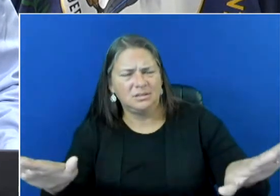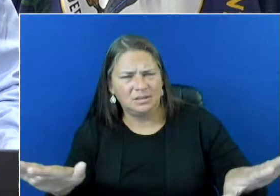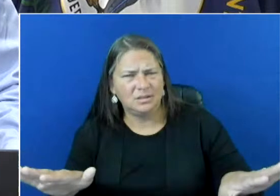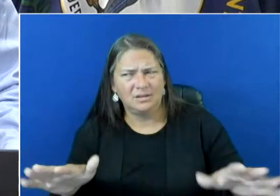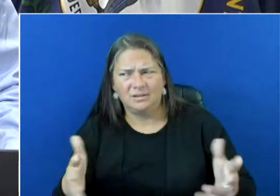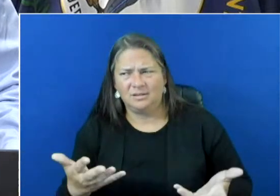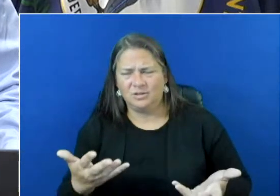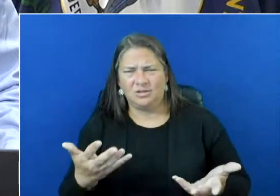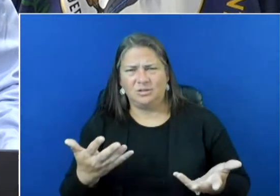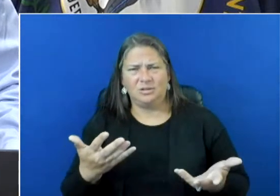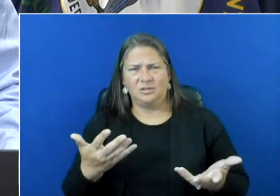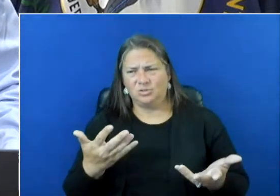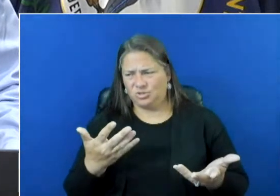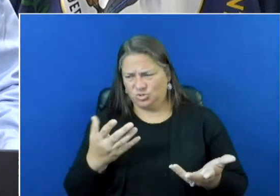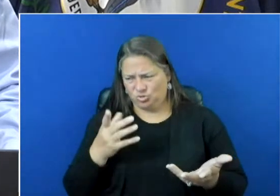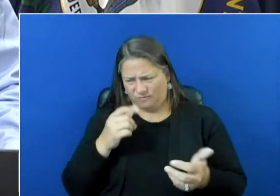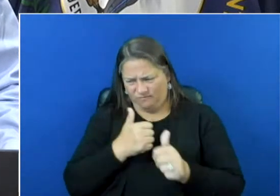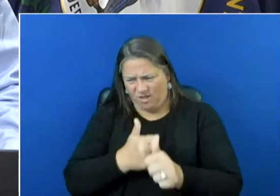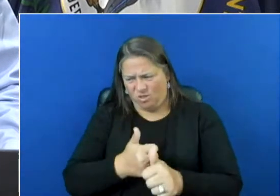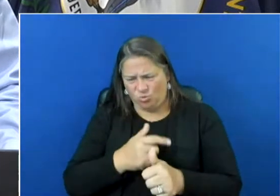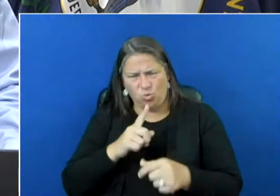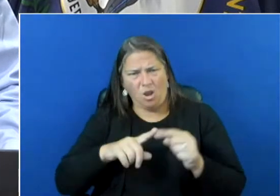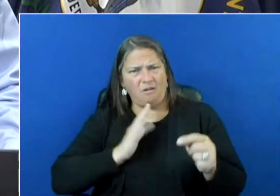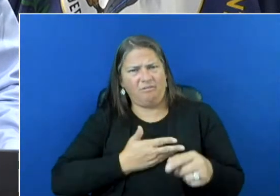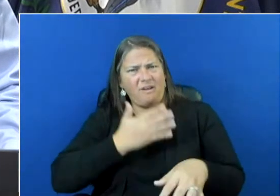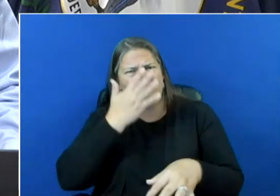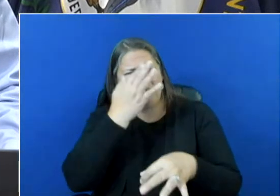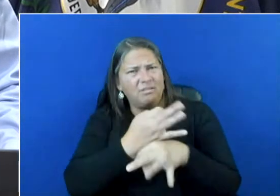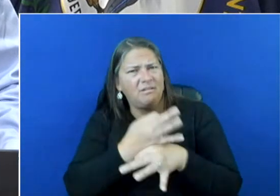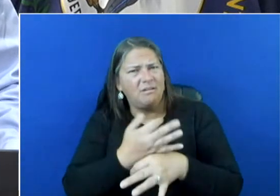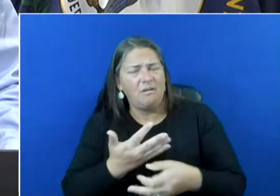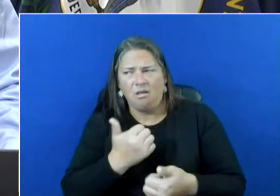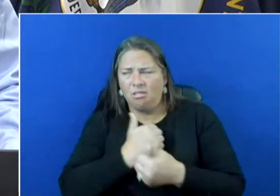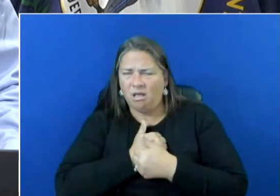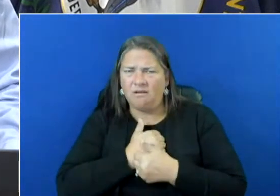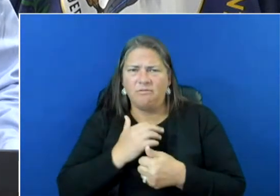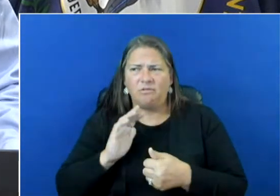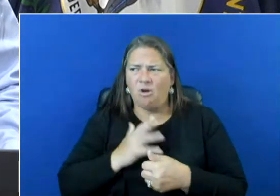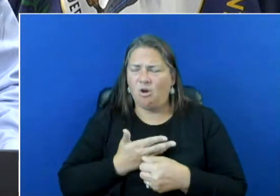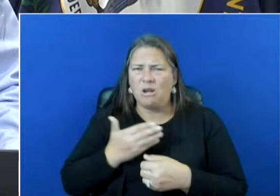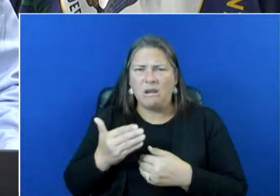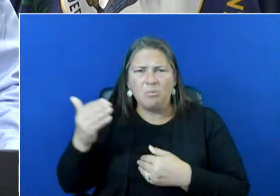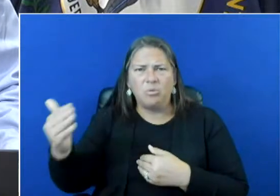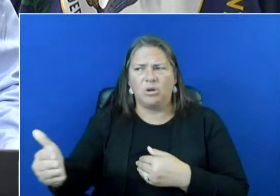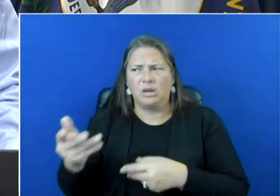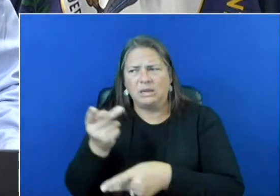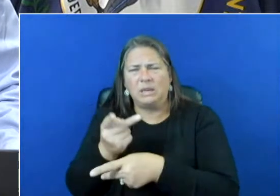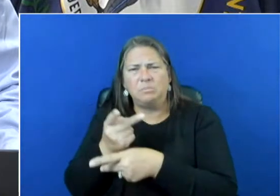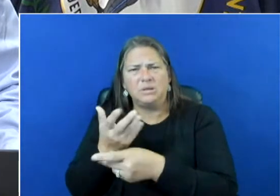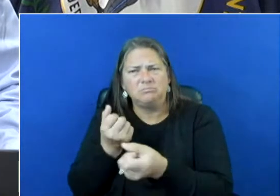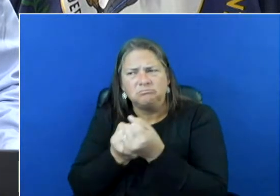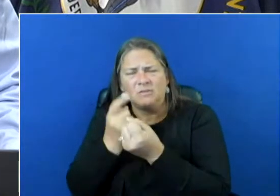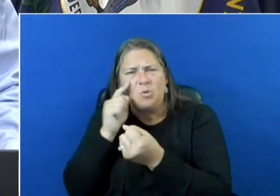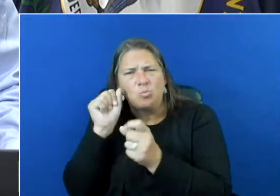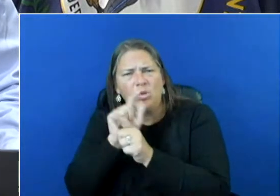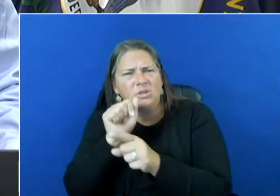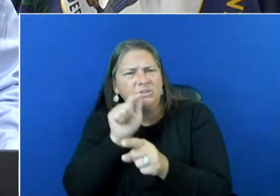faith, loving our neighbor, being our brother and sister's keeper, and having the courage